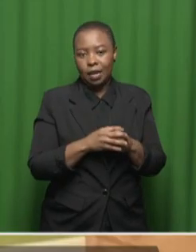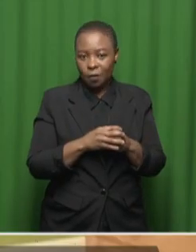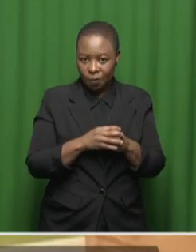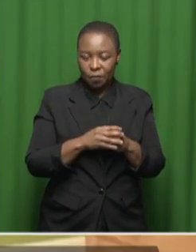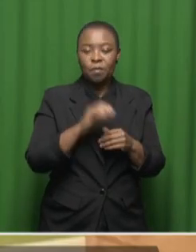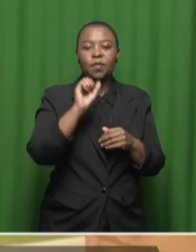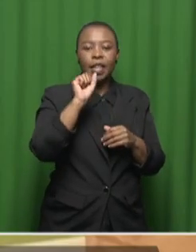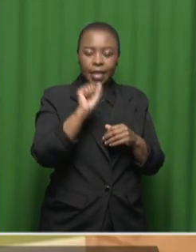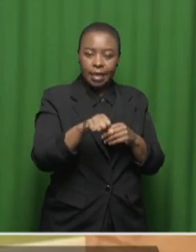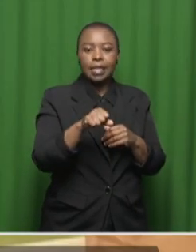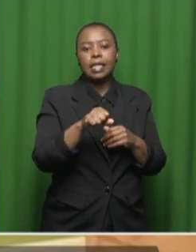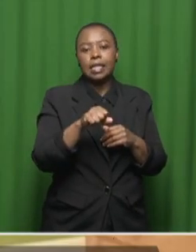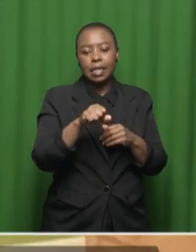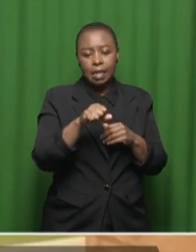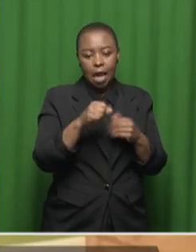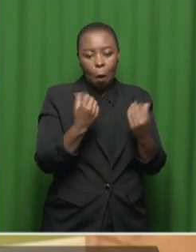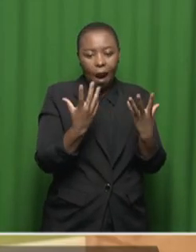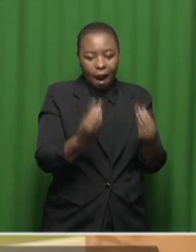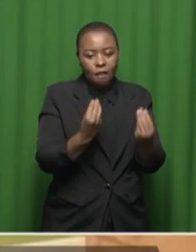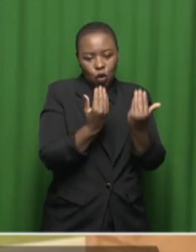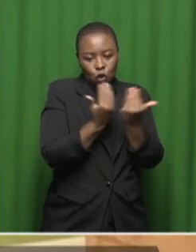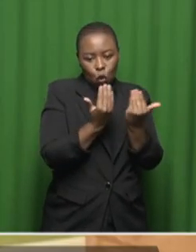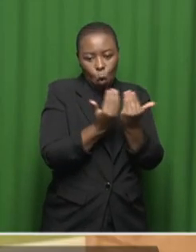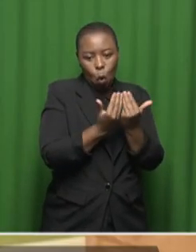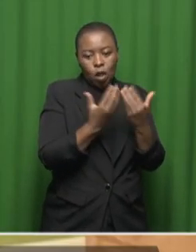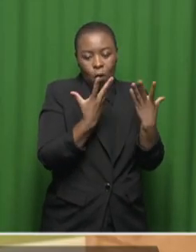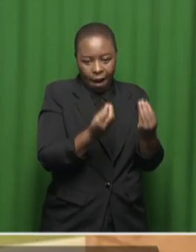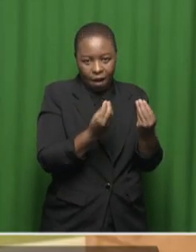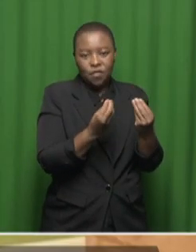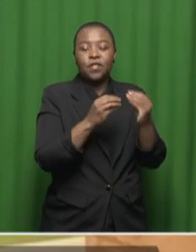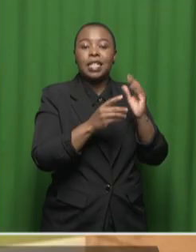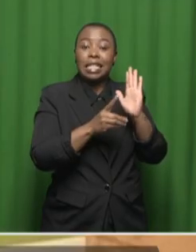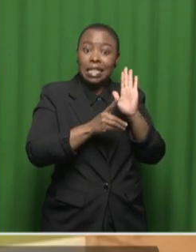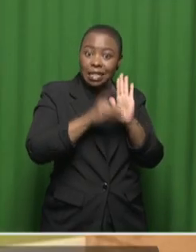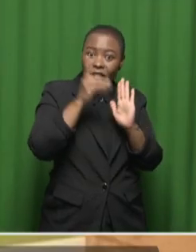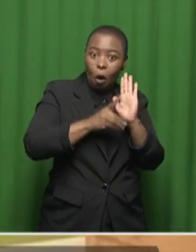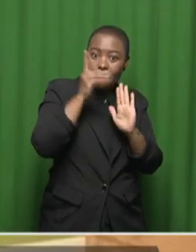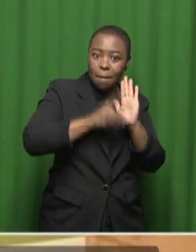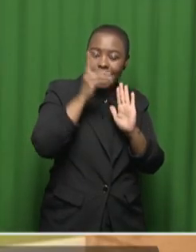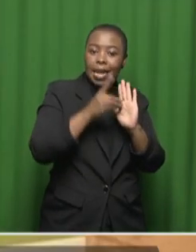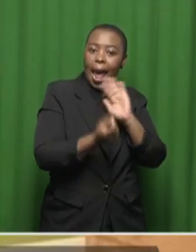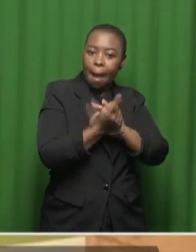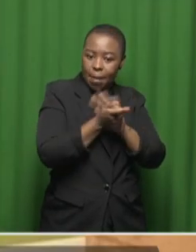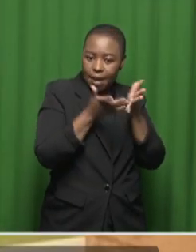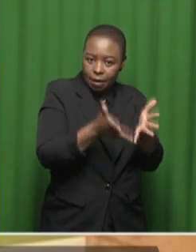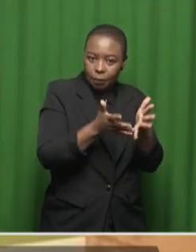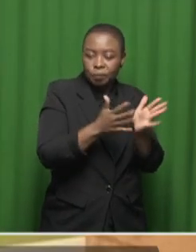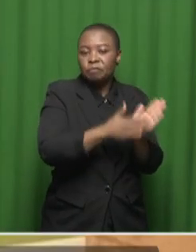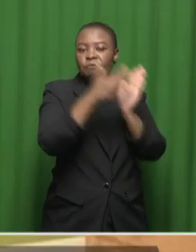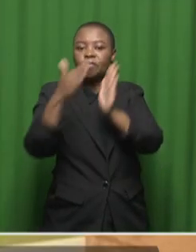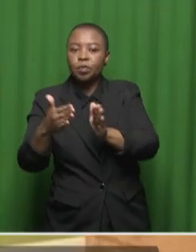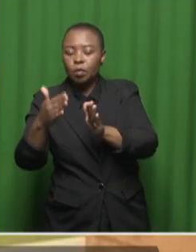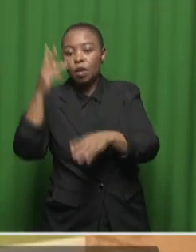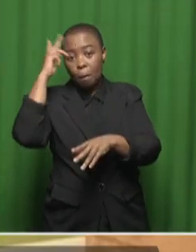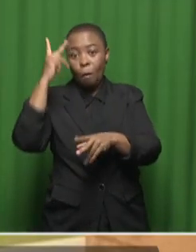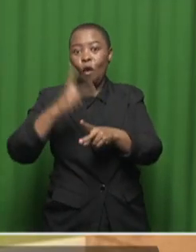our pathway, which is your Kaya Majola school suite. And that's where the development happens as well. And then leading up to a professional setup,